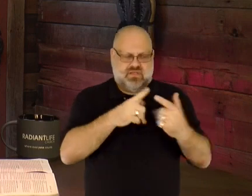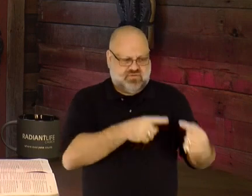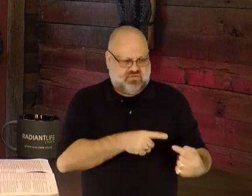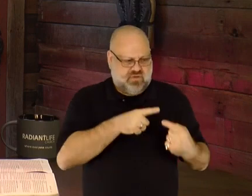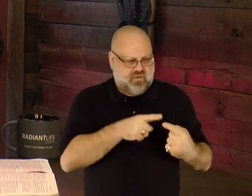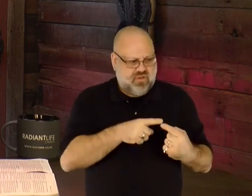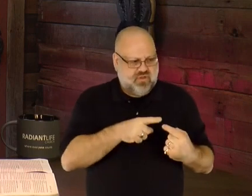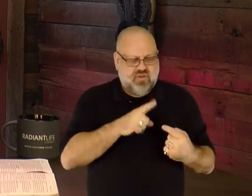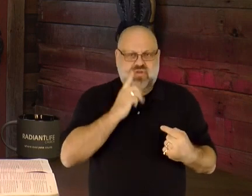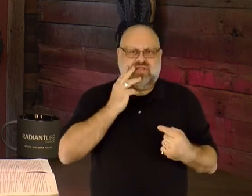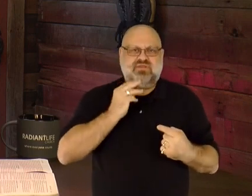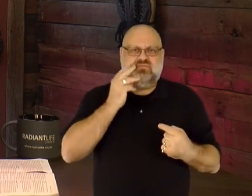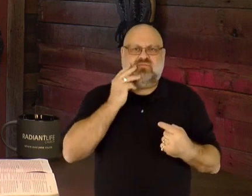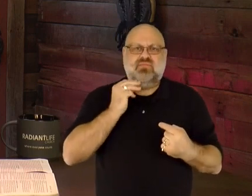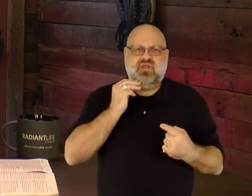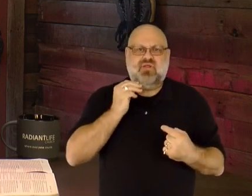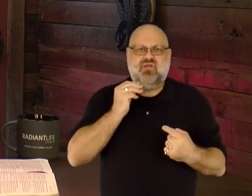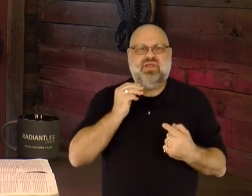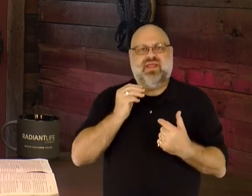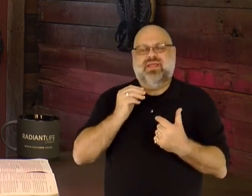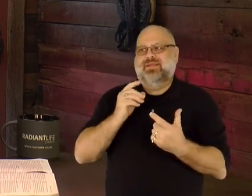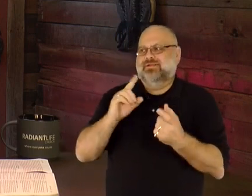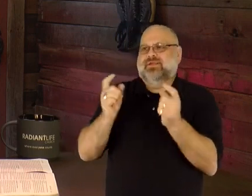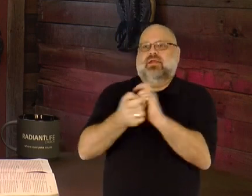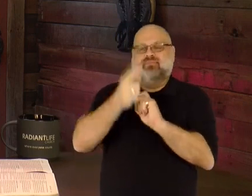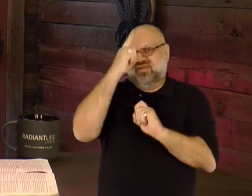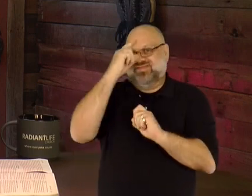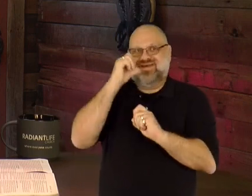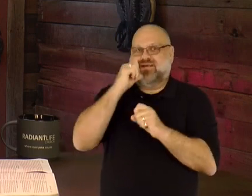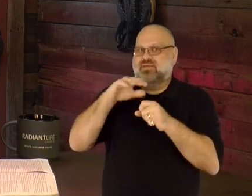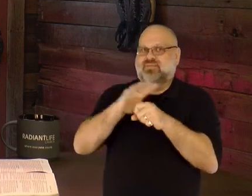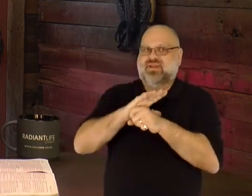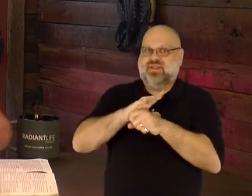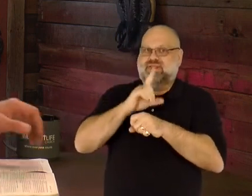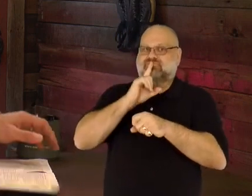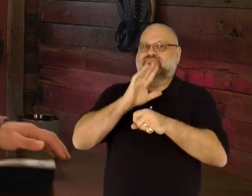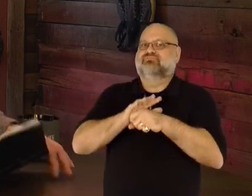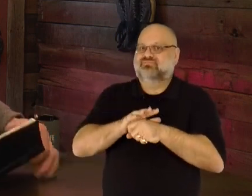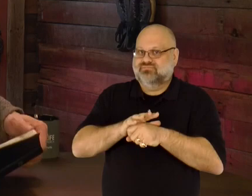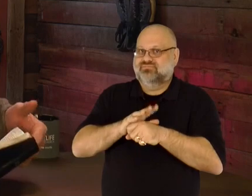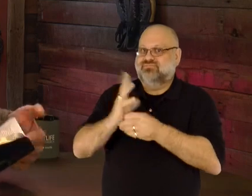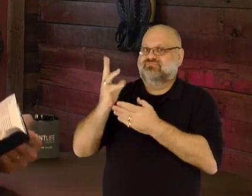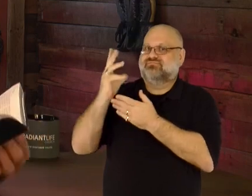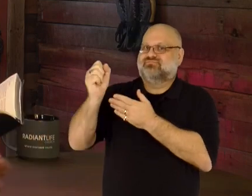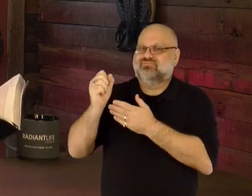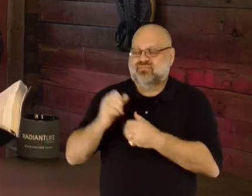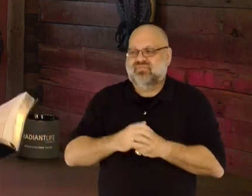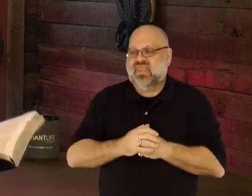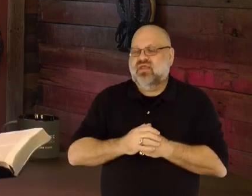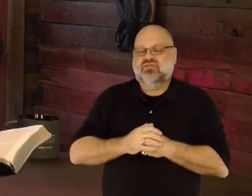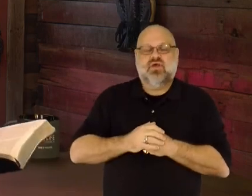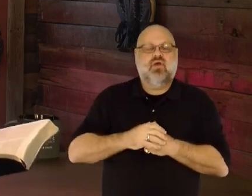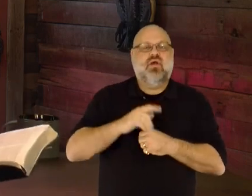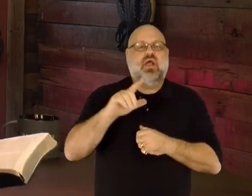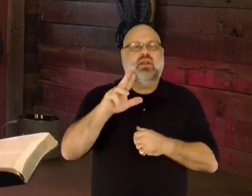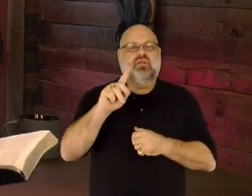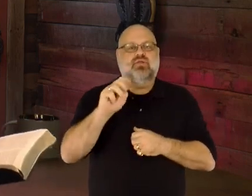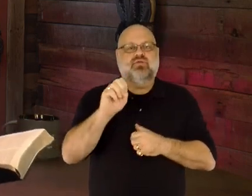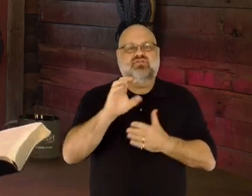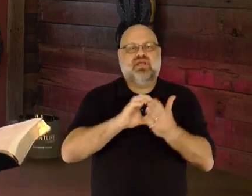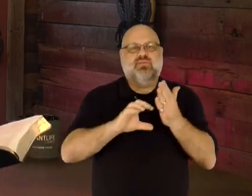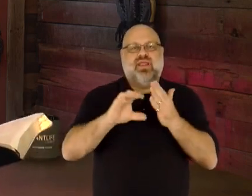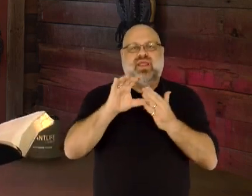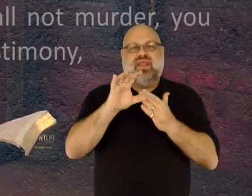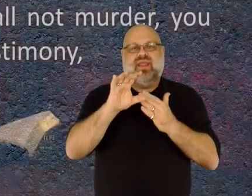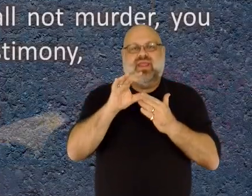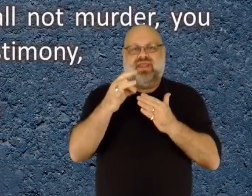experience a turnaround because they're not completely sold out. So let's turn to Luke 18, beginning at verse